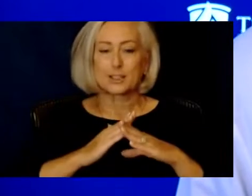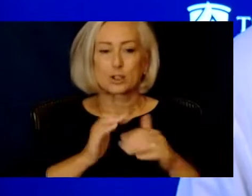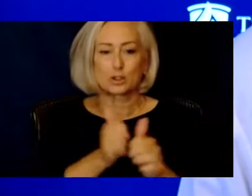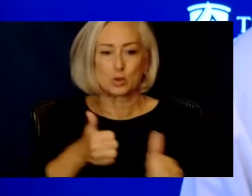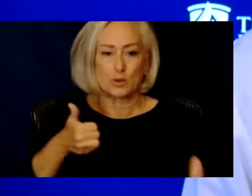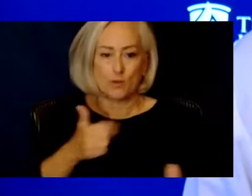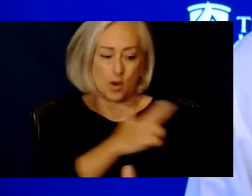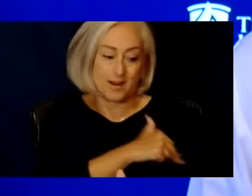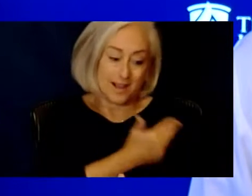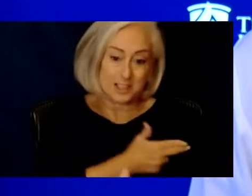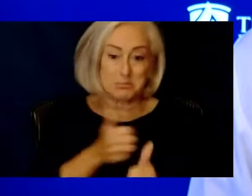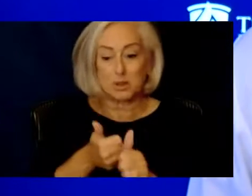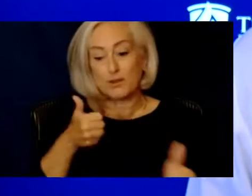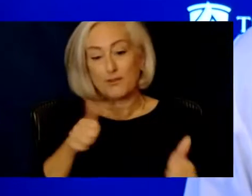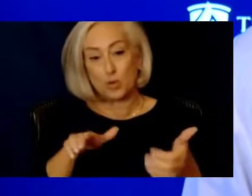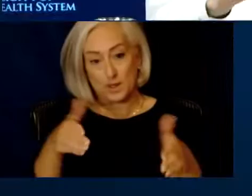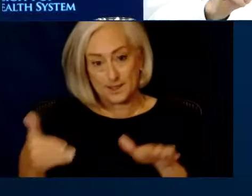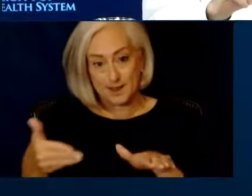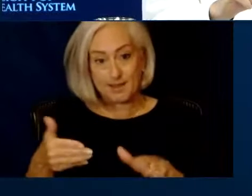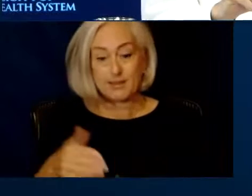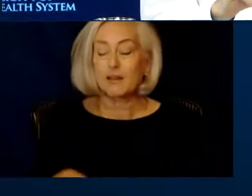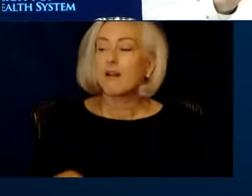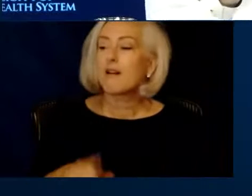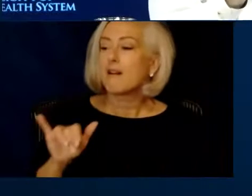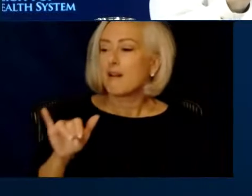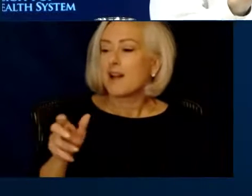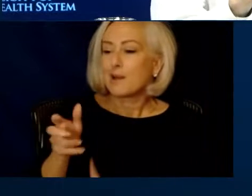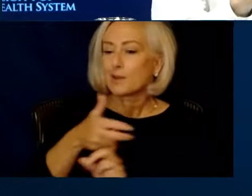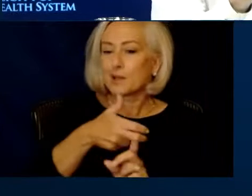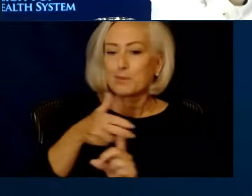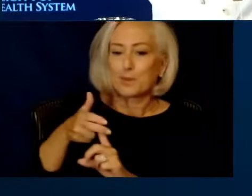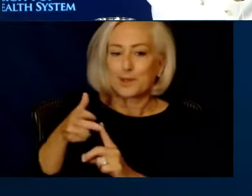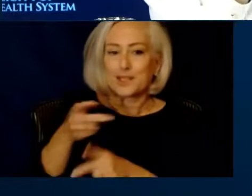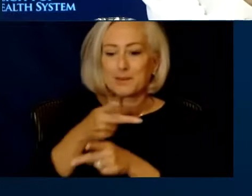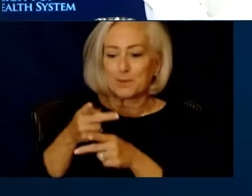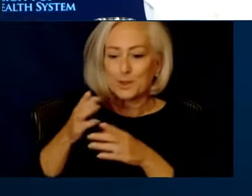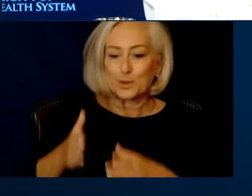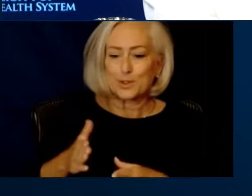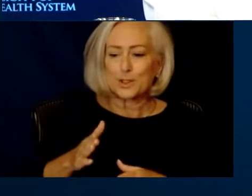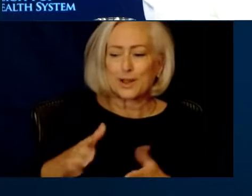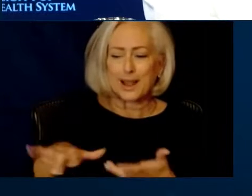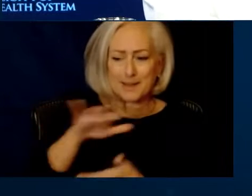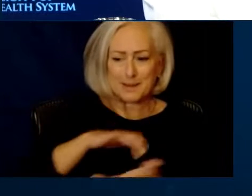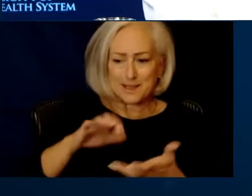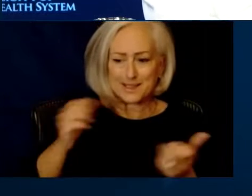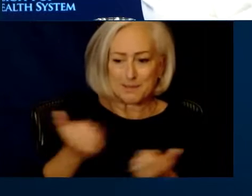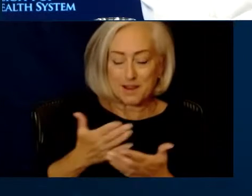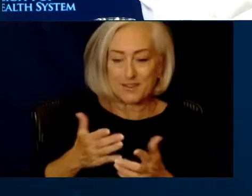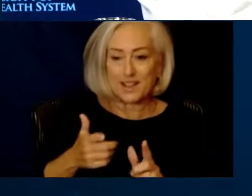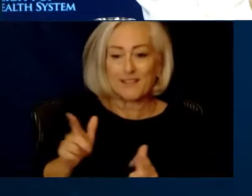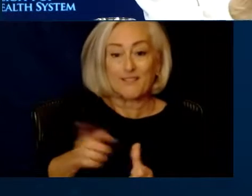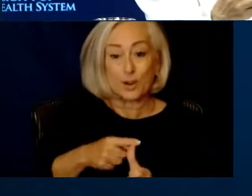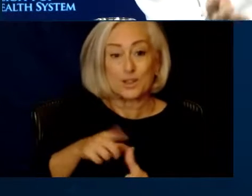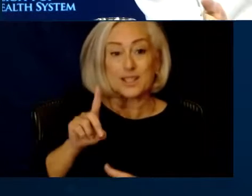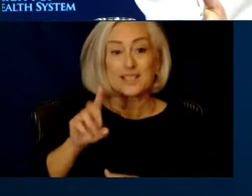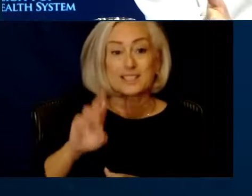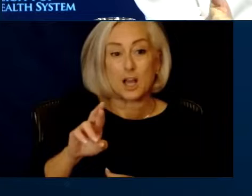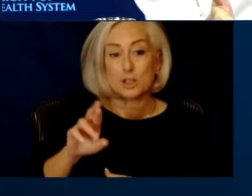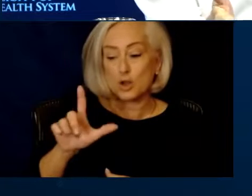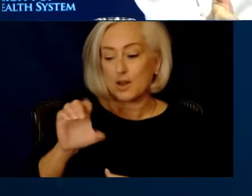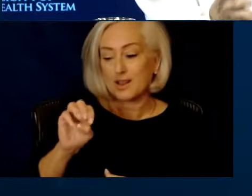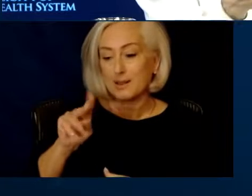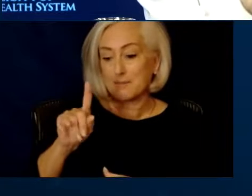think you're exactly right. So I'm going to drive the producers just a little crazy here and say I'm going to mix it up a little bit, because I'm going to first turn to Dr. Joe Lamaster, because Joe, throughout